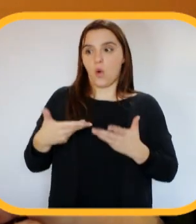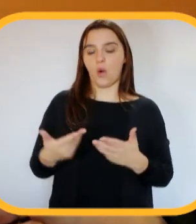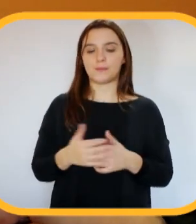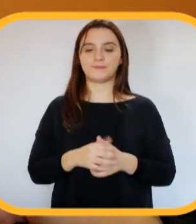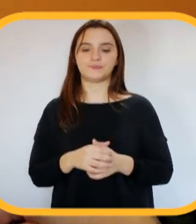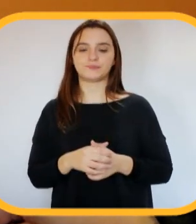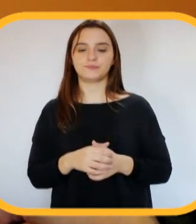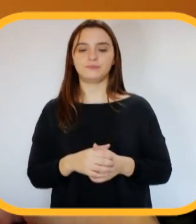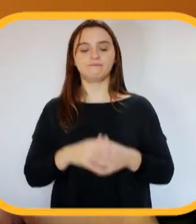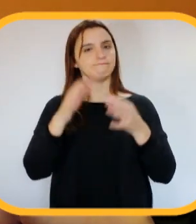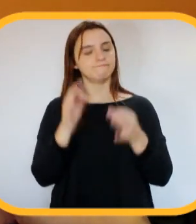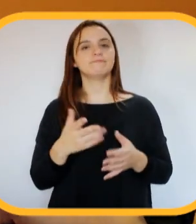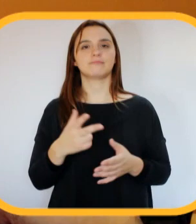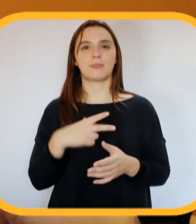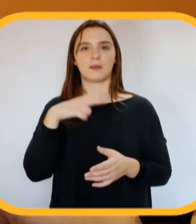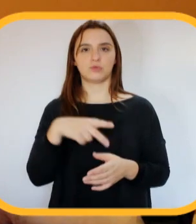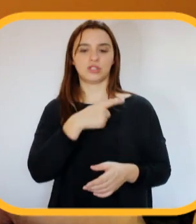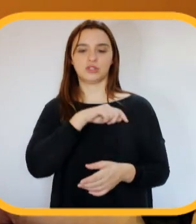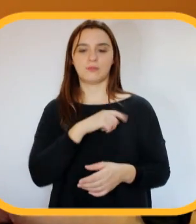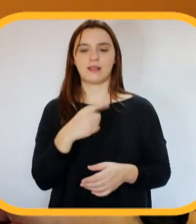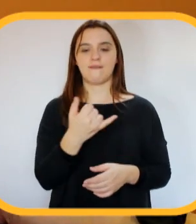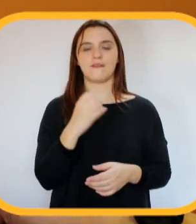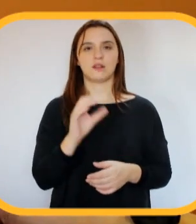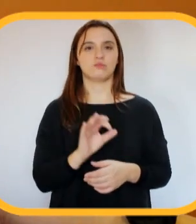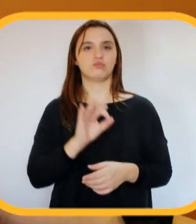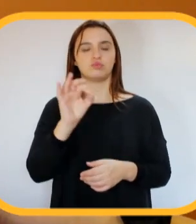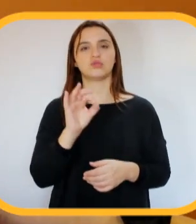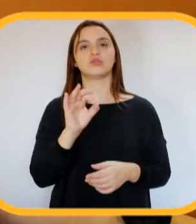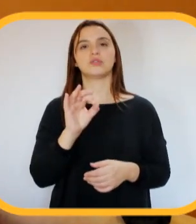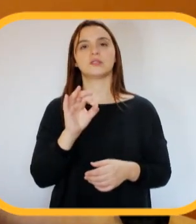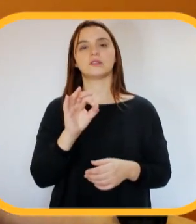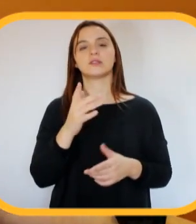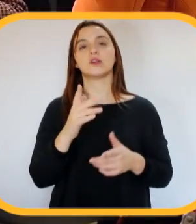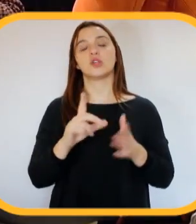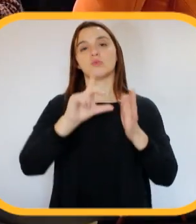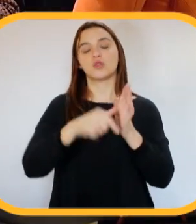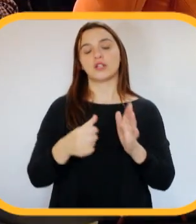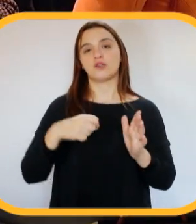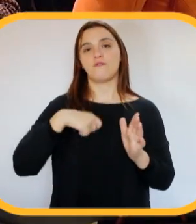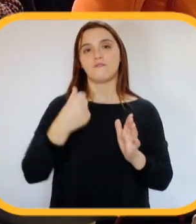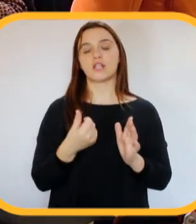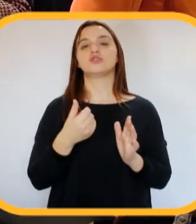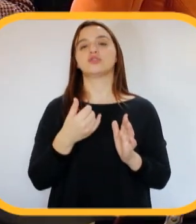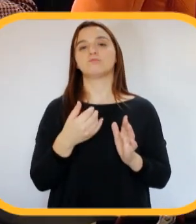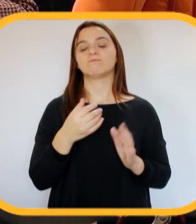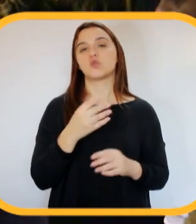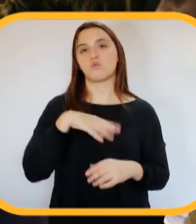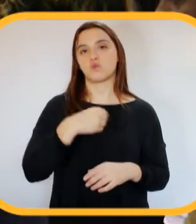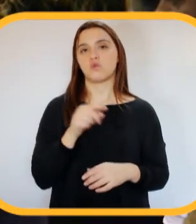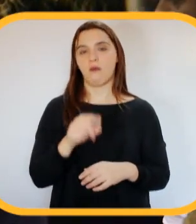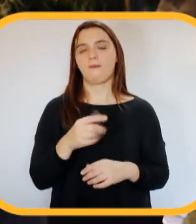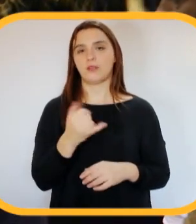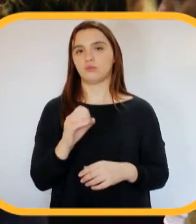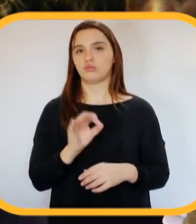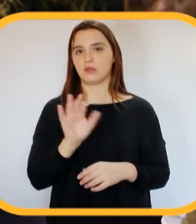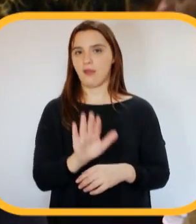implemented as we speak. And actually, Iberia is home to more than 20% of the green hydrogen projects worldwide. Now, what we need to do